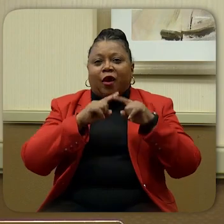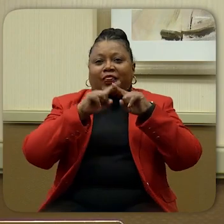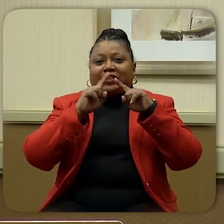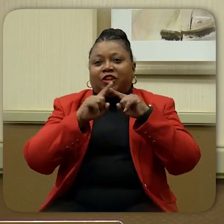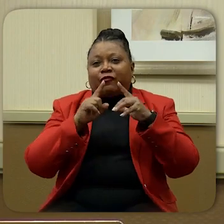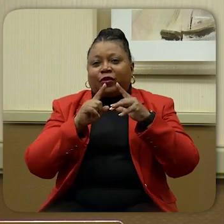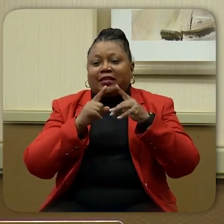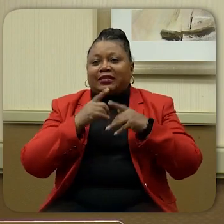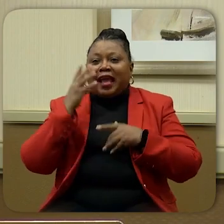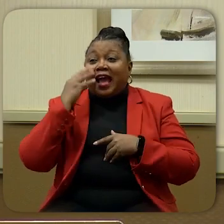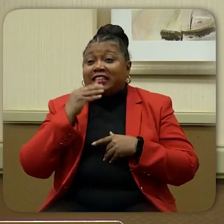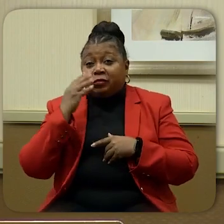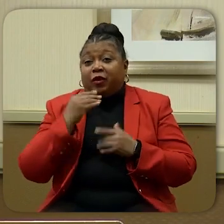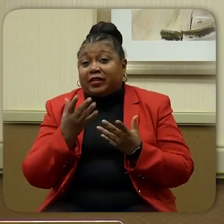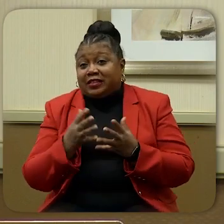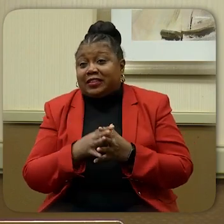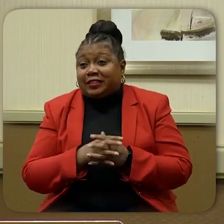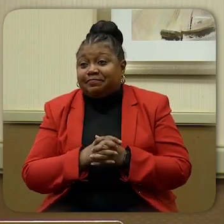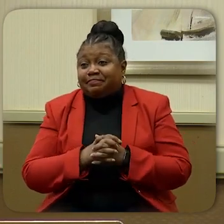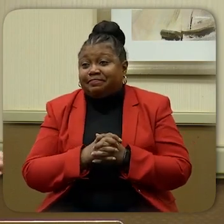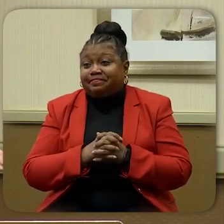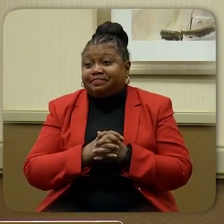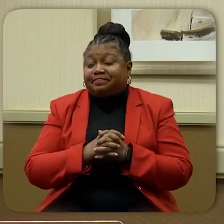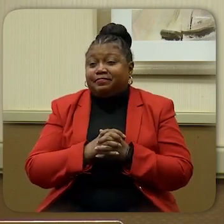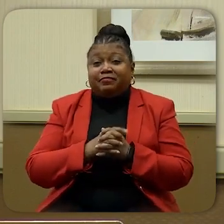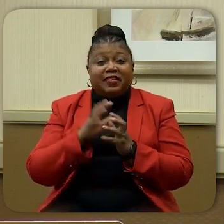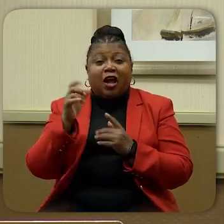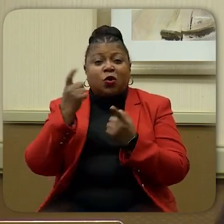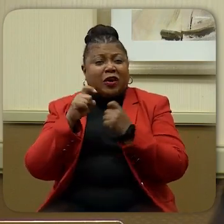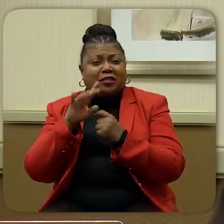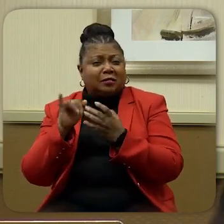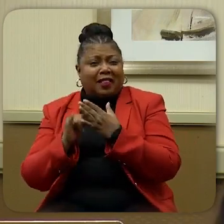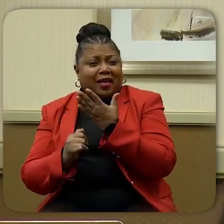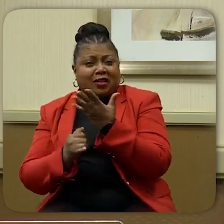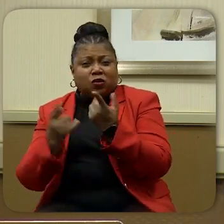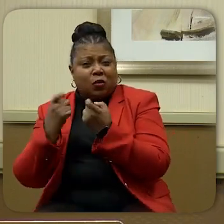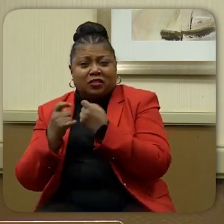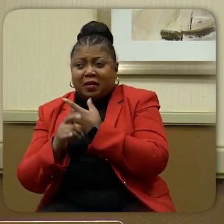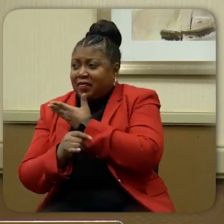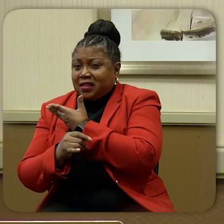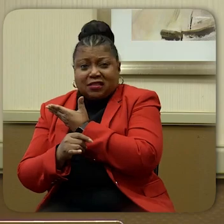different experiences. Any questions about that?